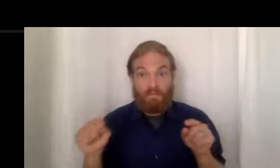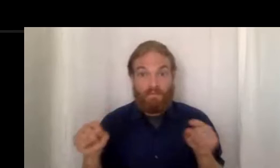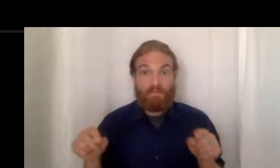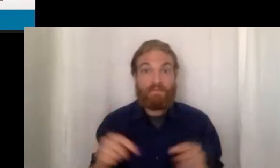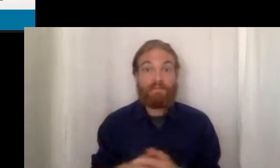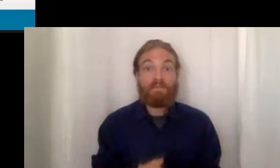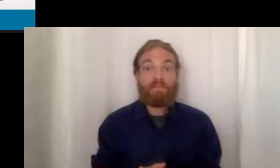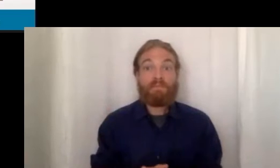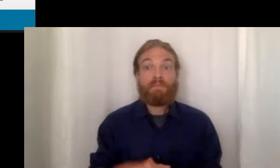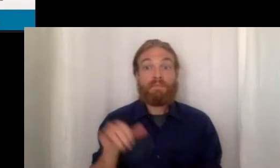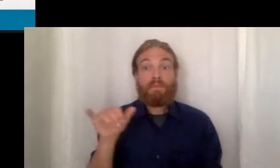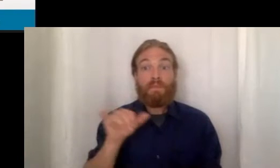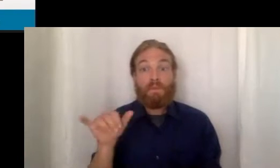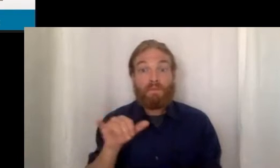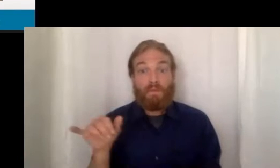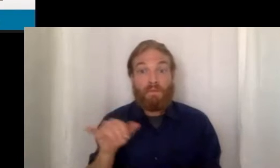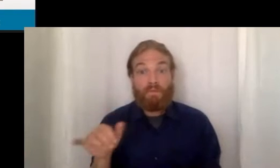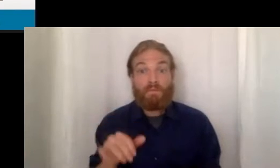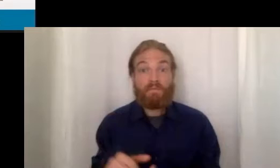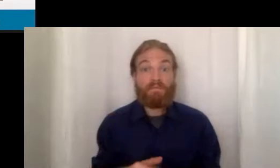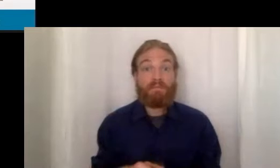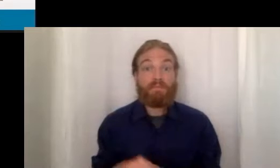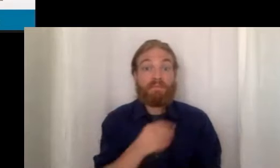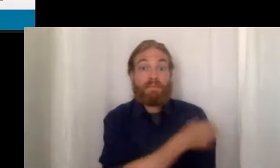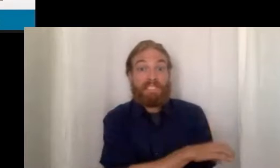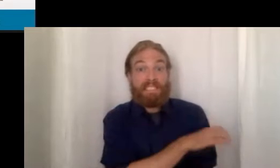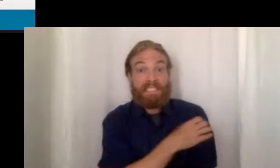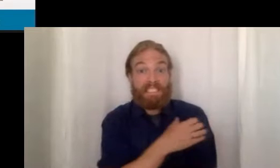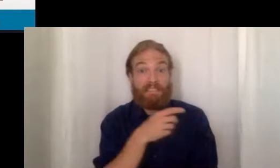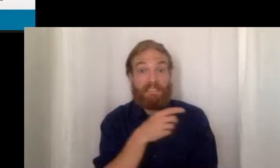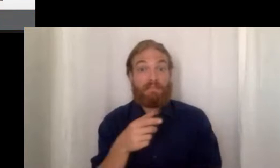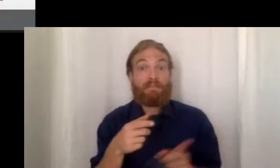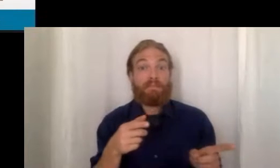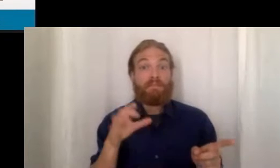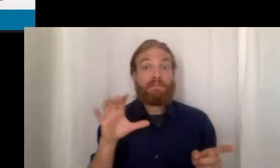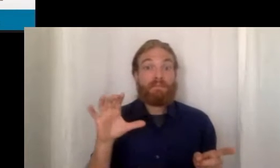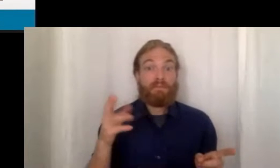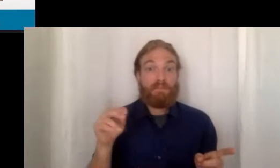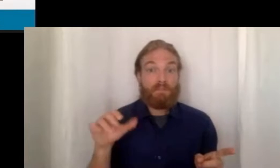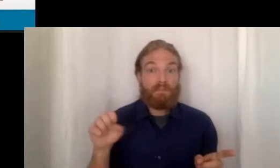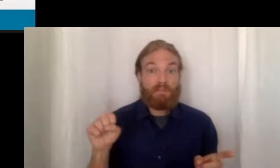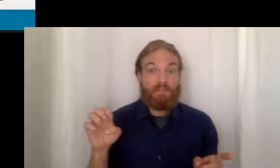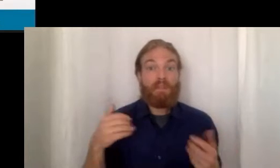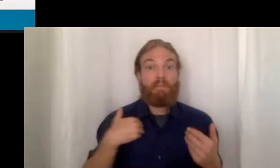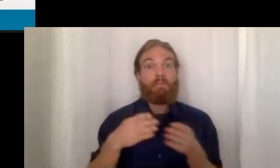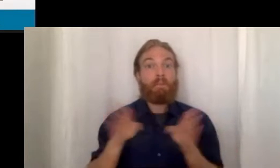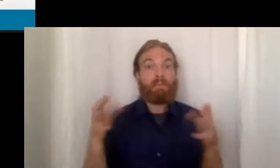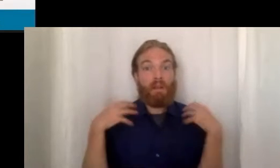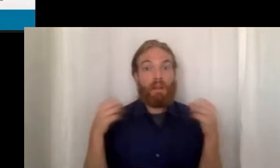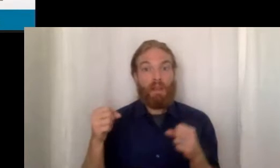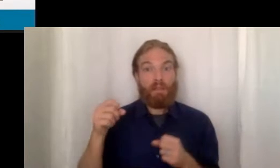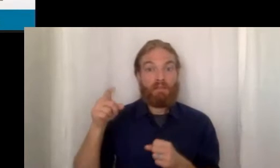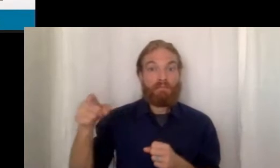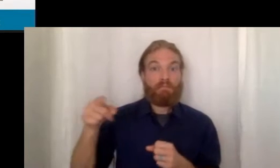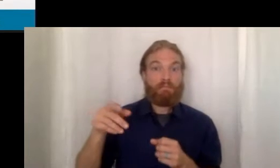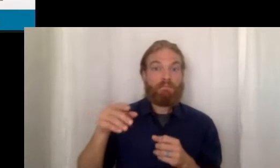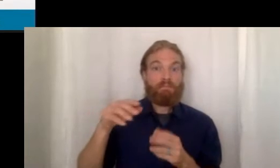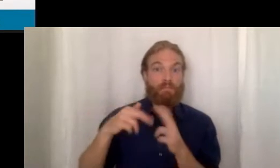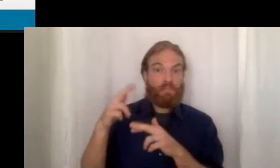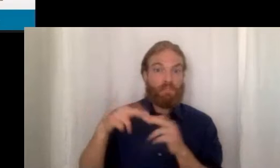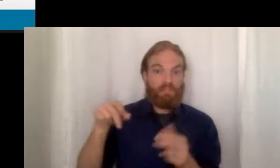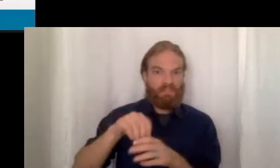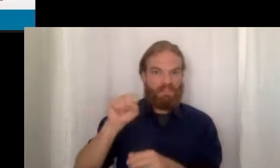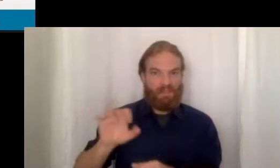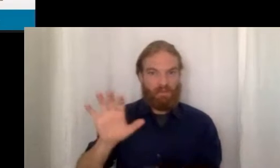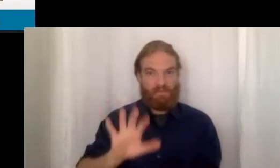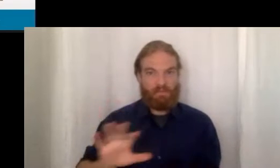County Public Health South building, and the building is still in a position to be able to expand and contract